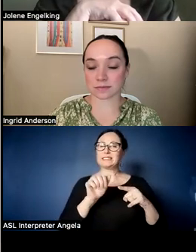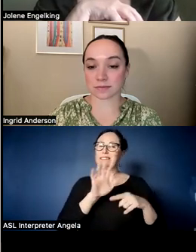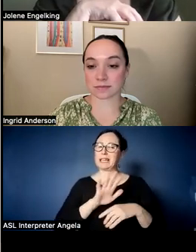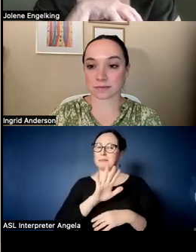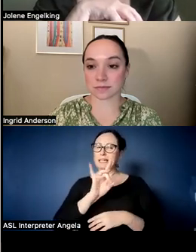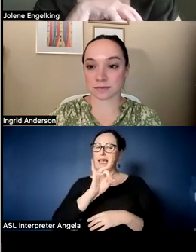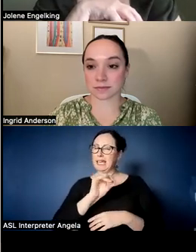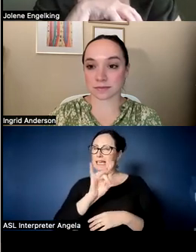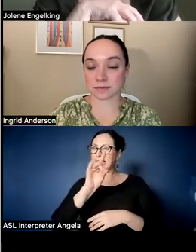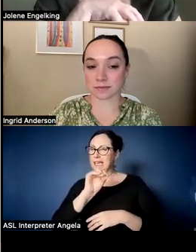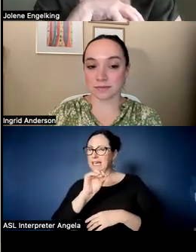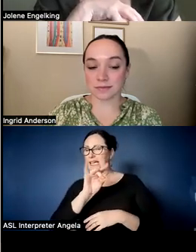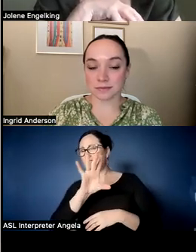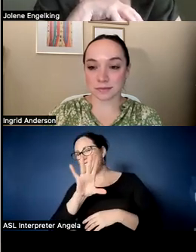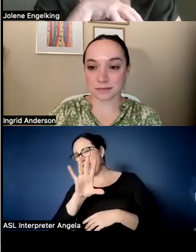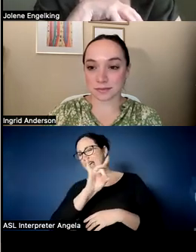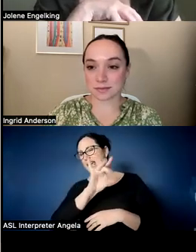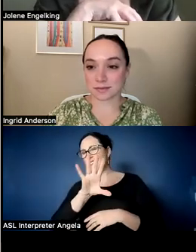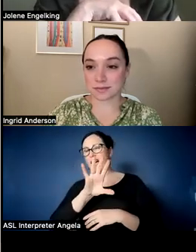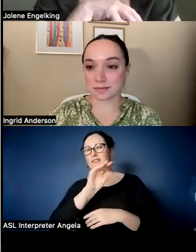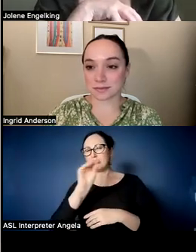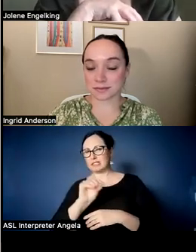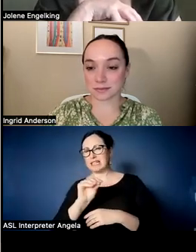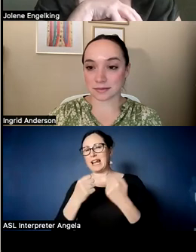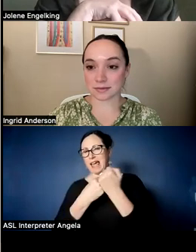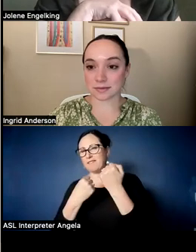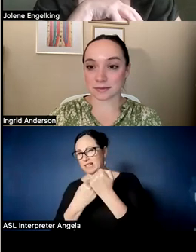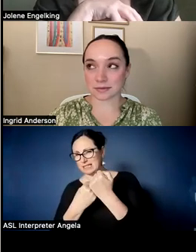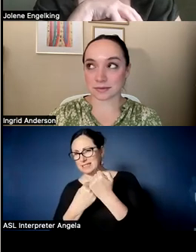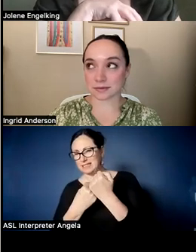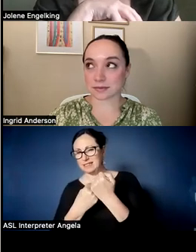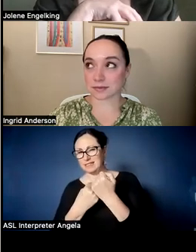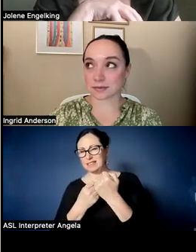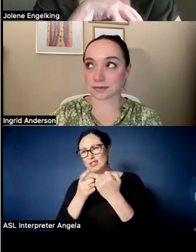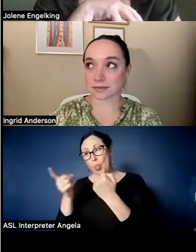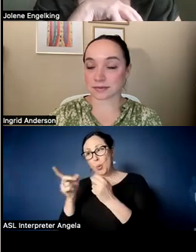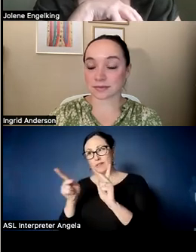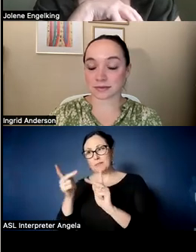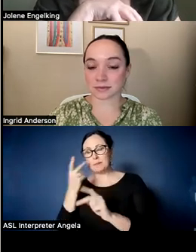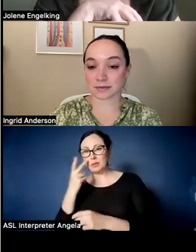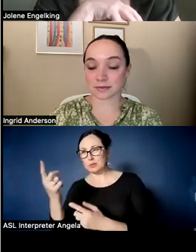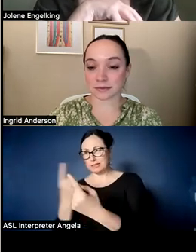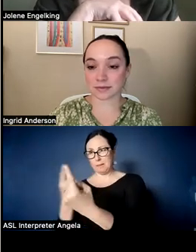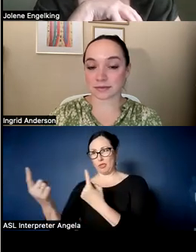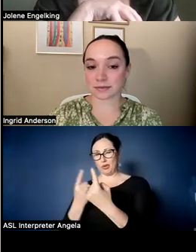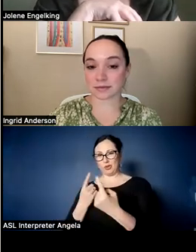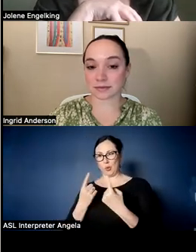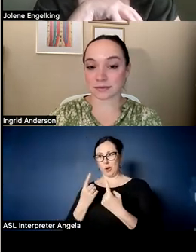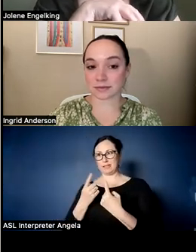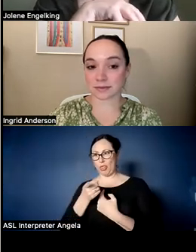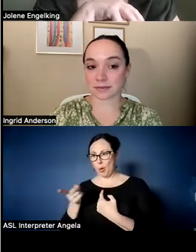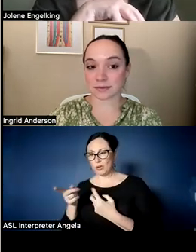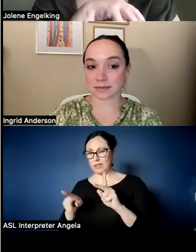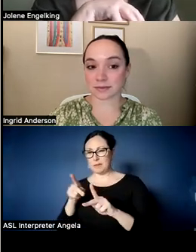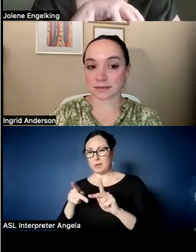advocacy. And so these are the people that you're often going to be seeing coming through your doors, or that you'll be interacting with and connecting with and building a